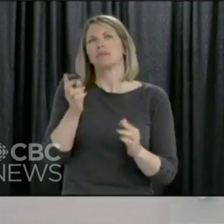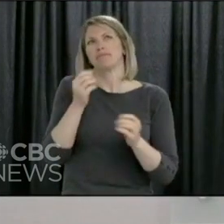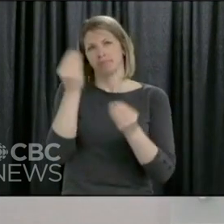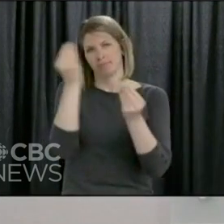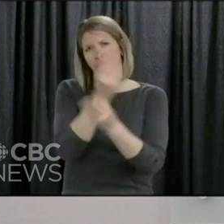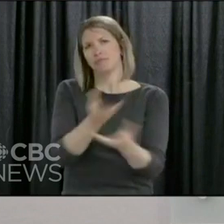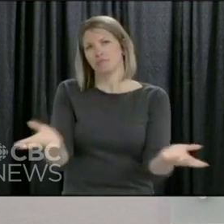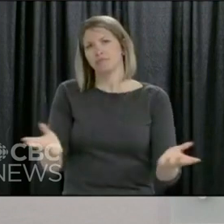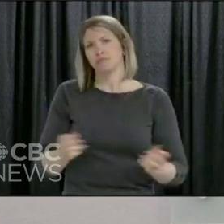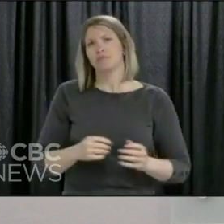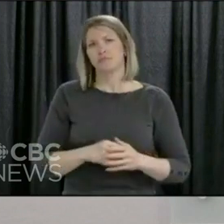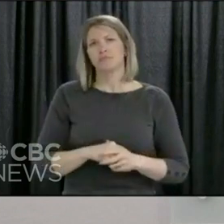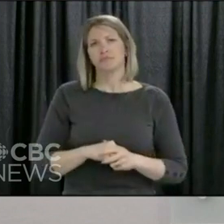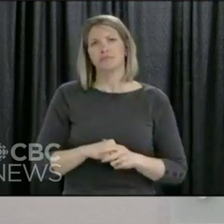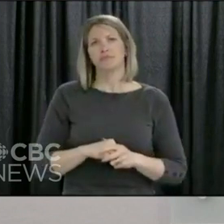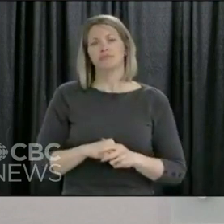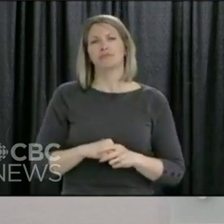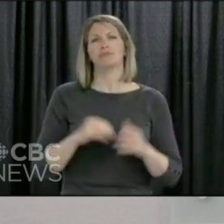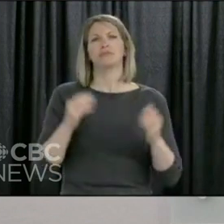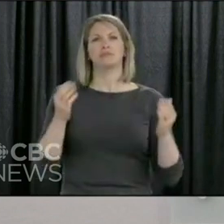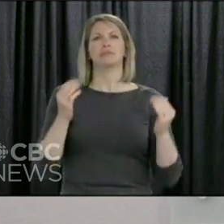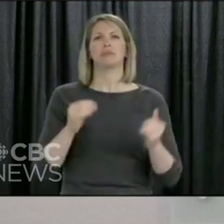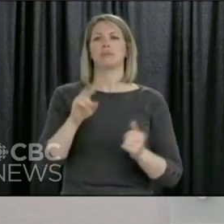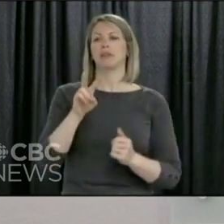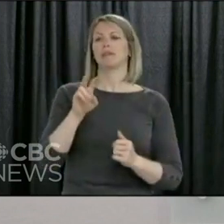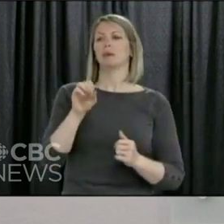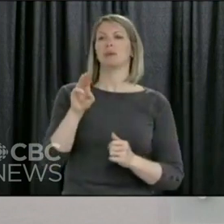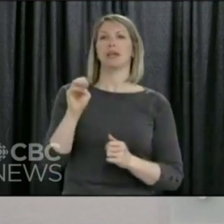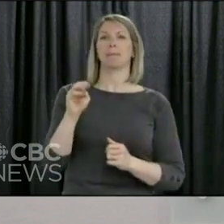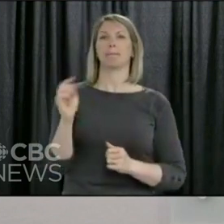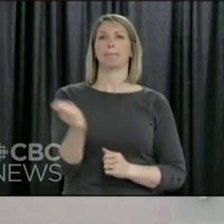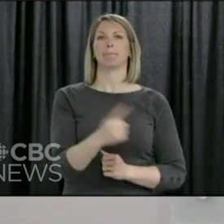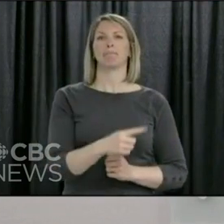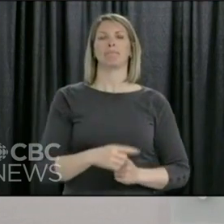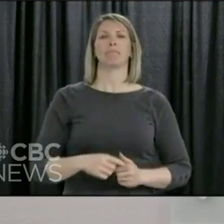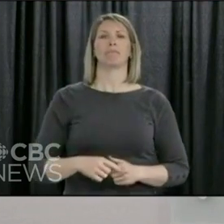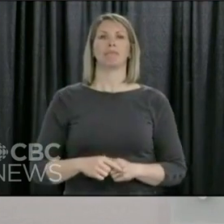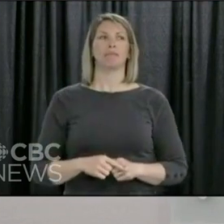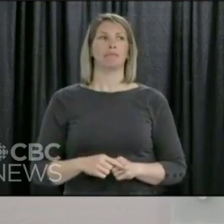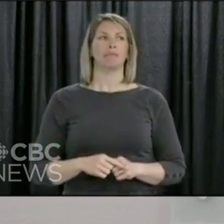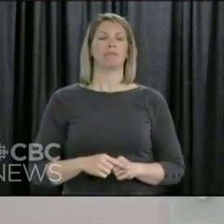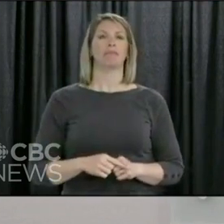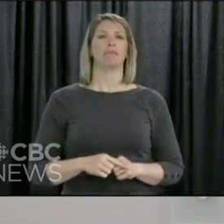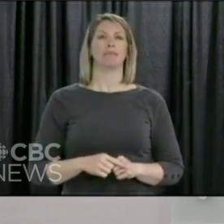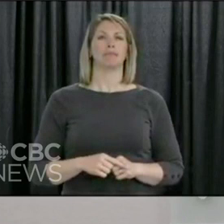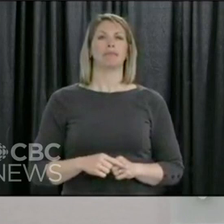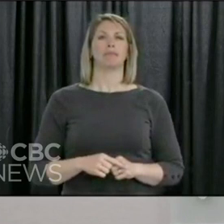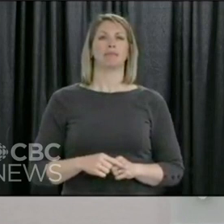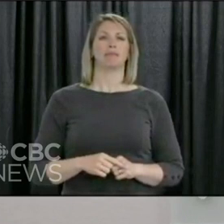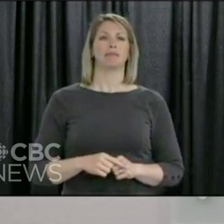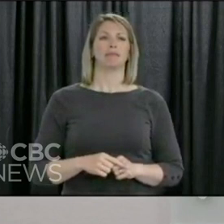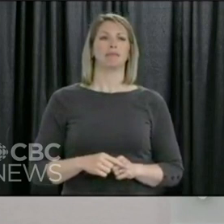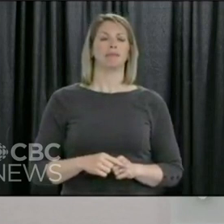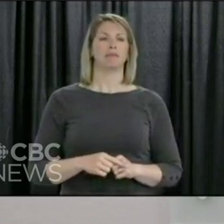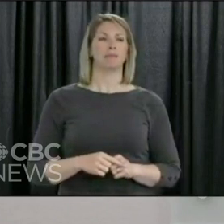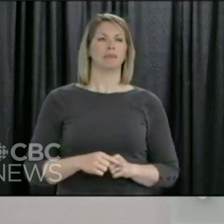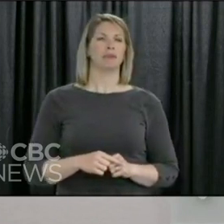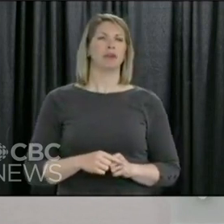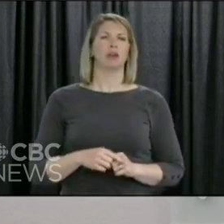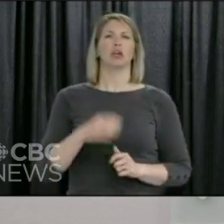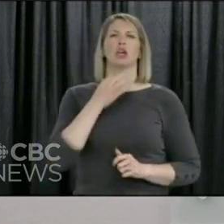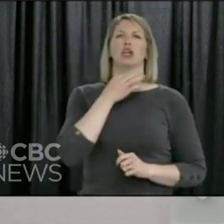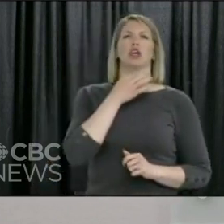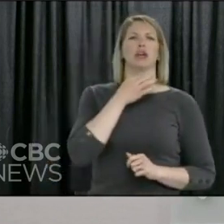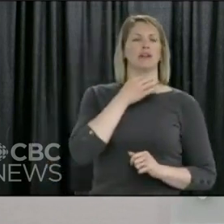We'll next hear from Ben Murphy of VOCM News. Please go ahead. Thank you. Dr. Fitzgerald, Newfoundland and Labrador's Beverage Association is calling